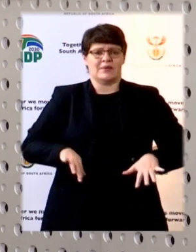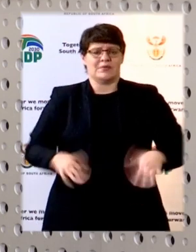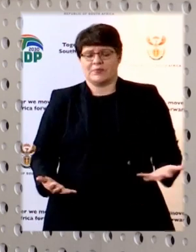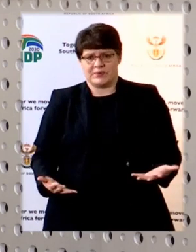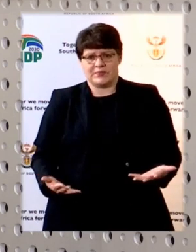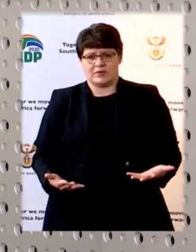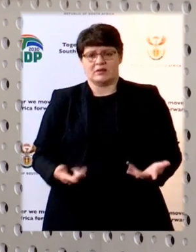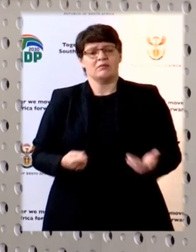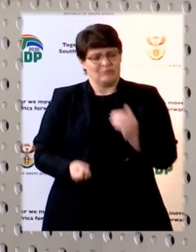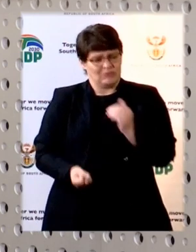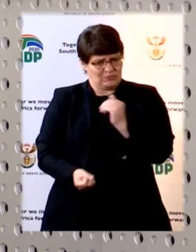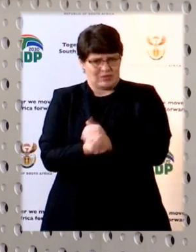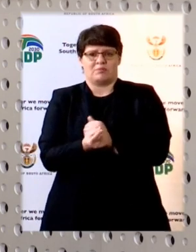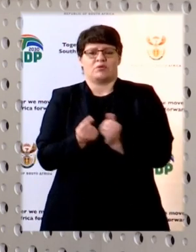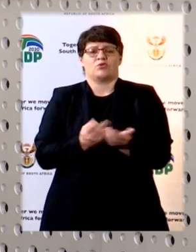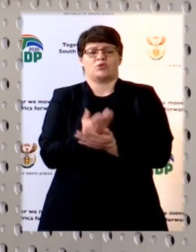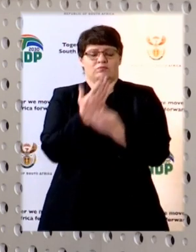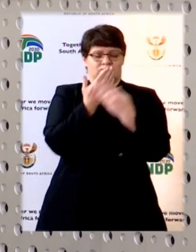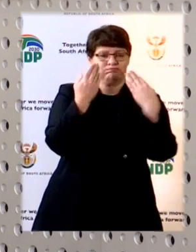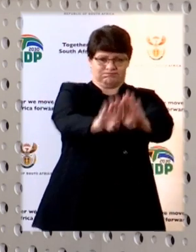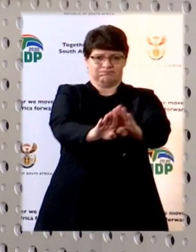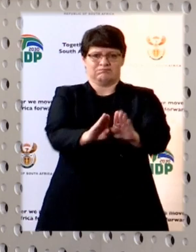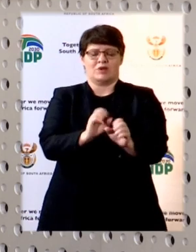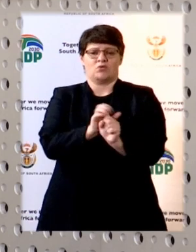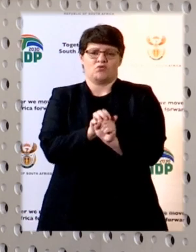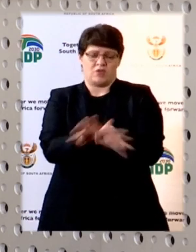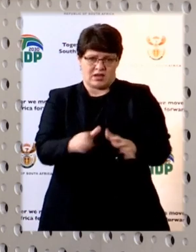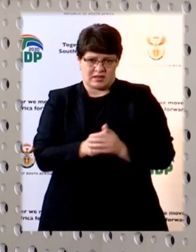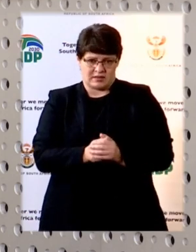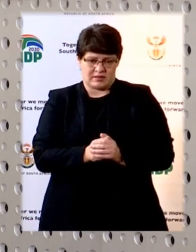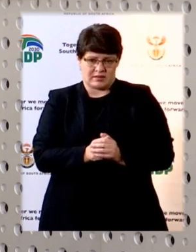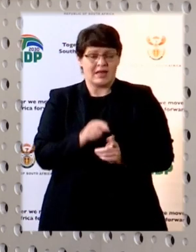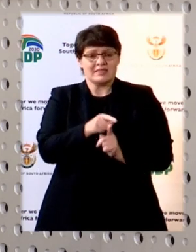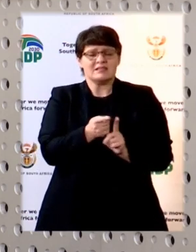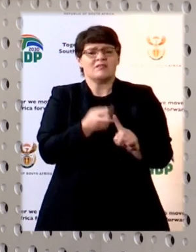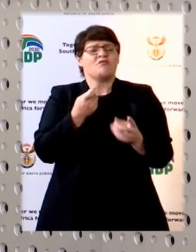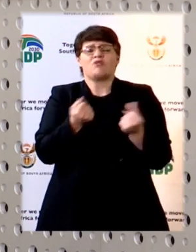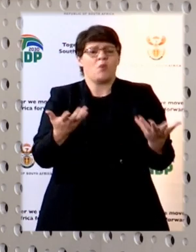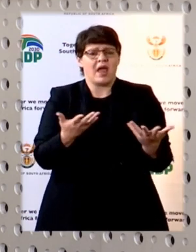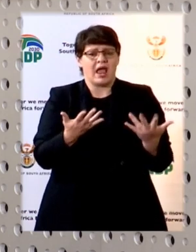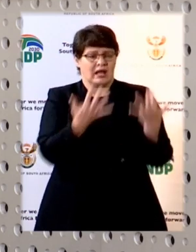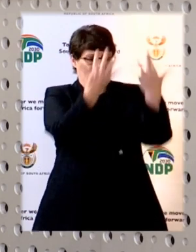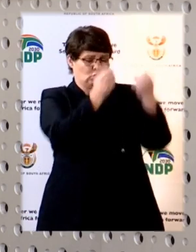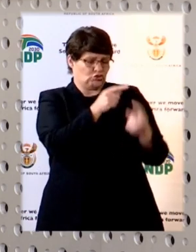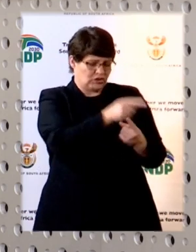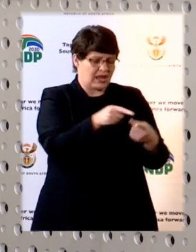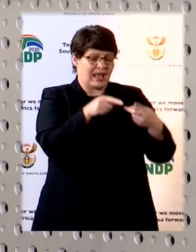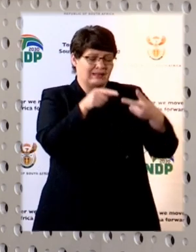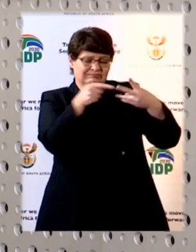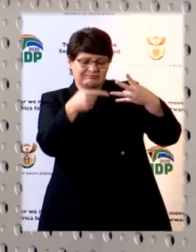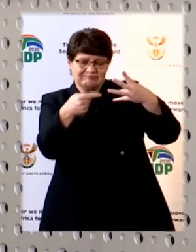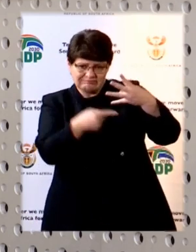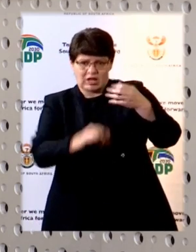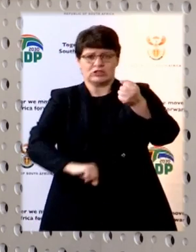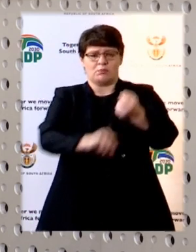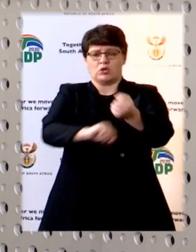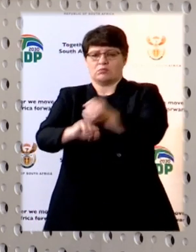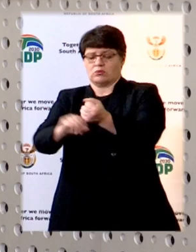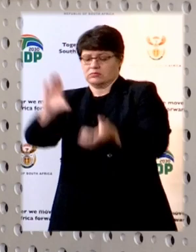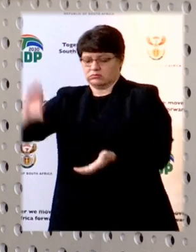the pandemic. These measures consist of fiscal and support instruments to help our